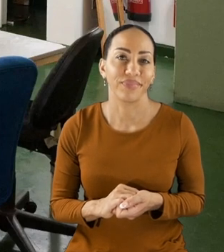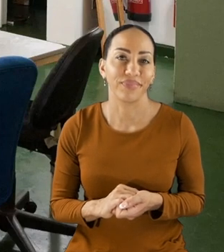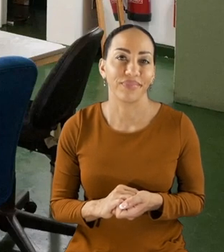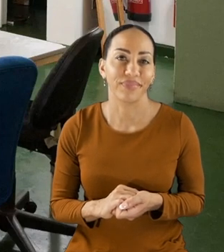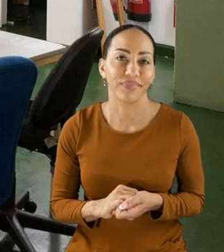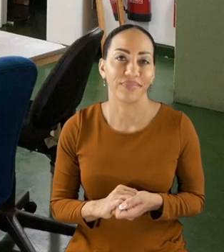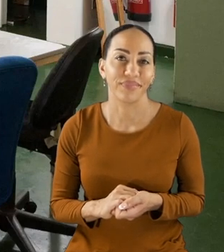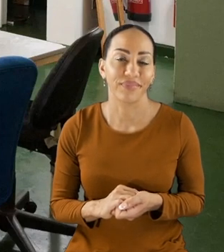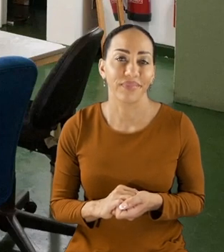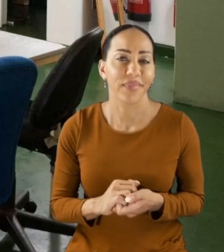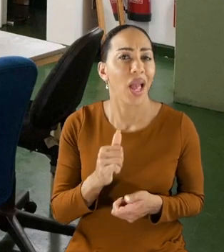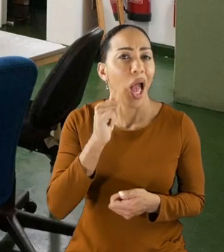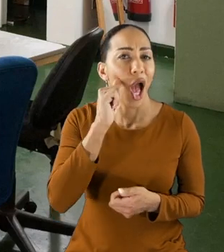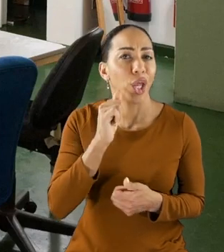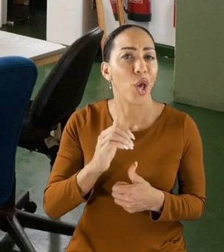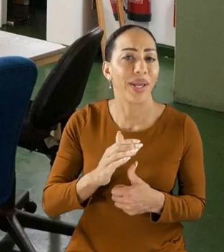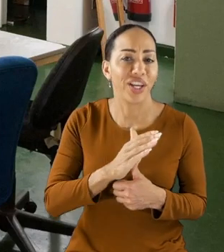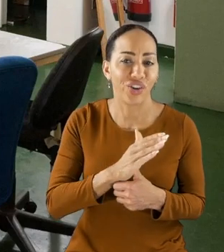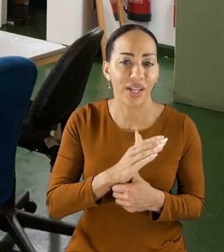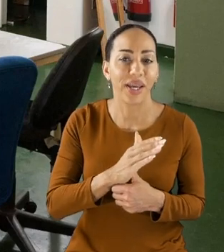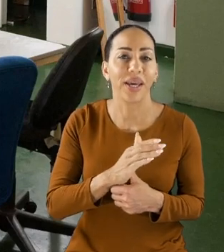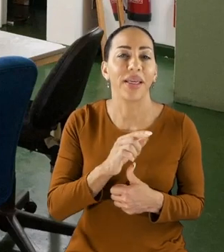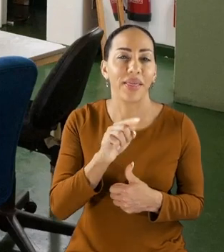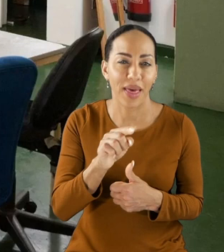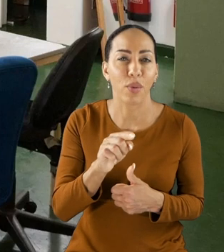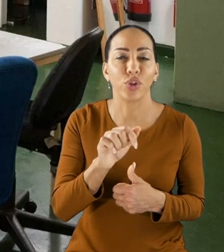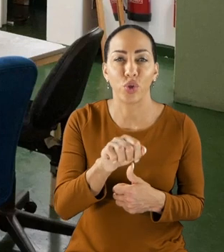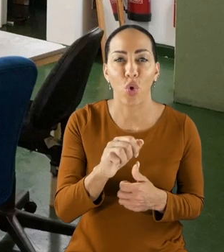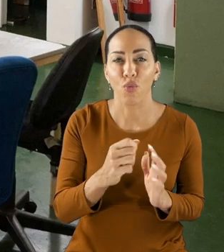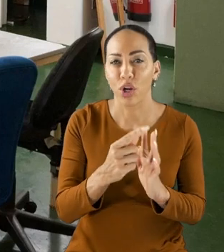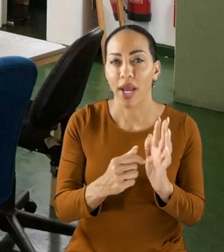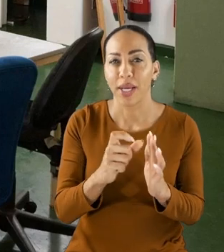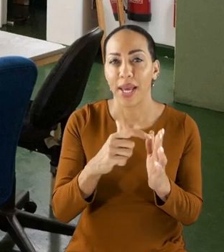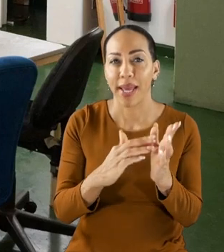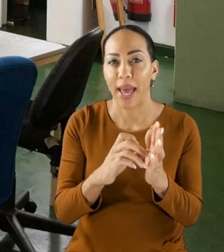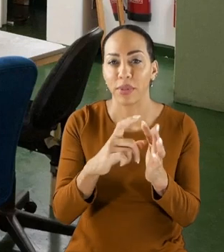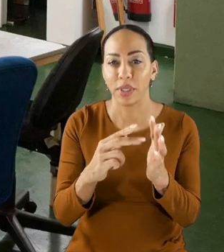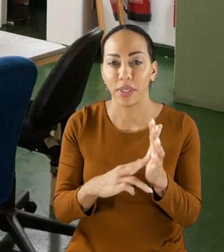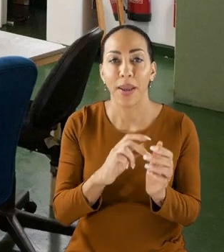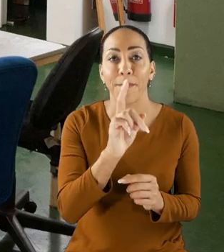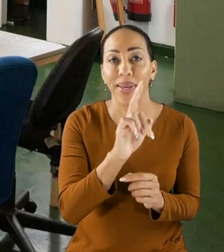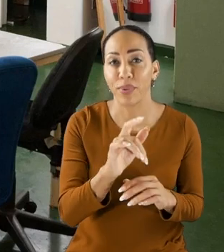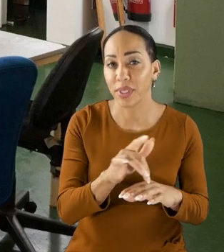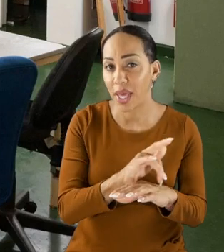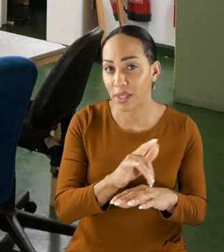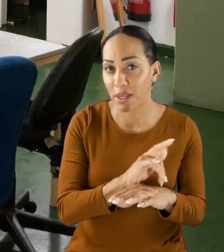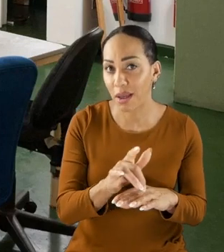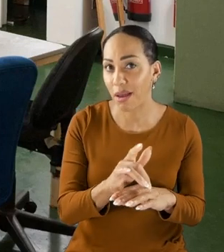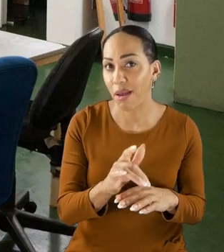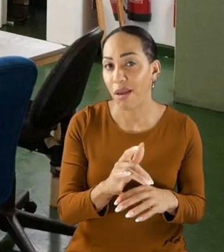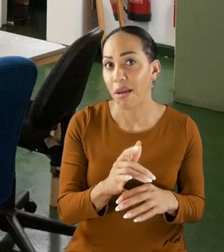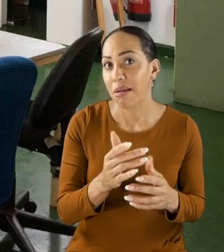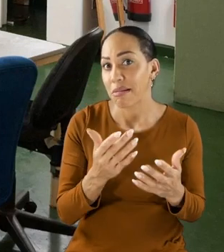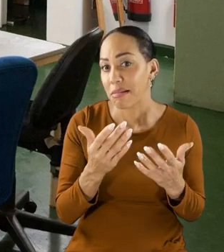into this piece. And I know that initially there was going to be the piece at Camden People's Theatre, and now looking more like it's going to be